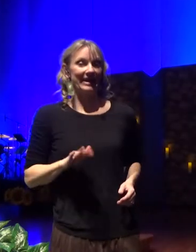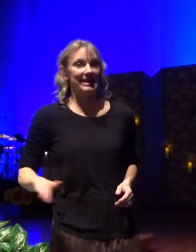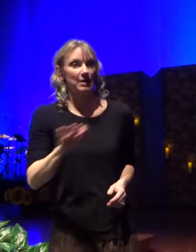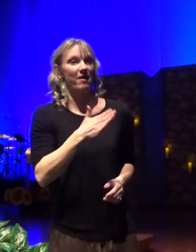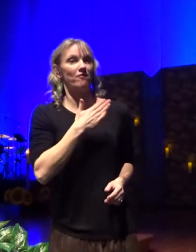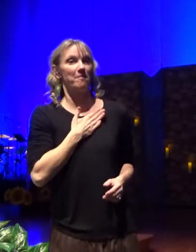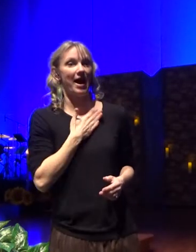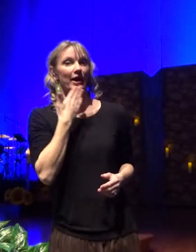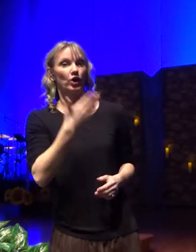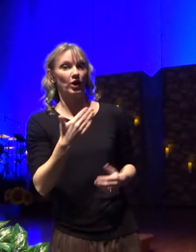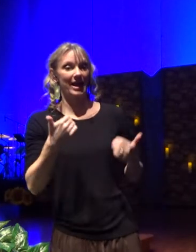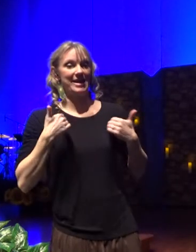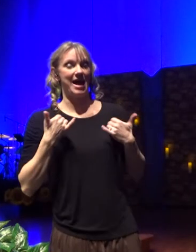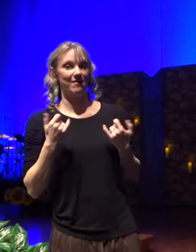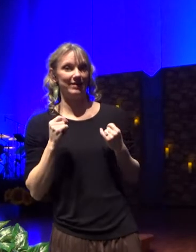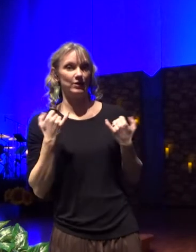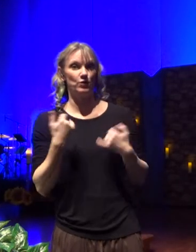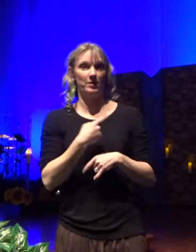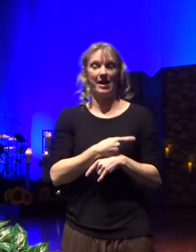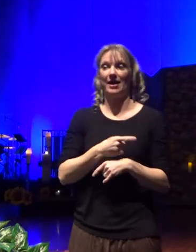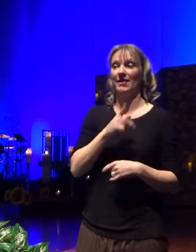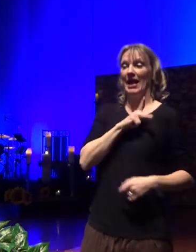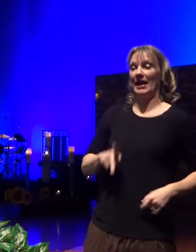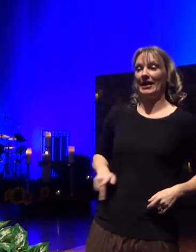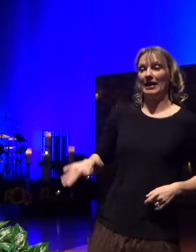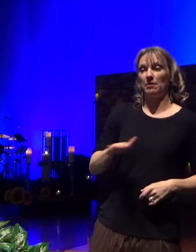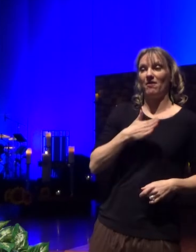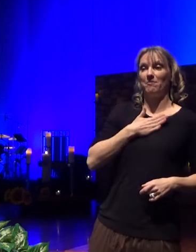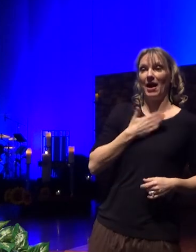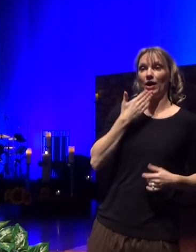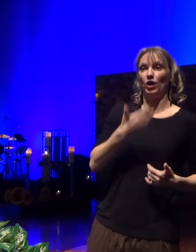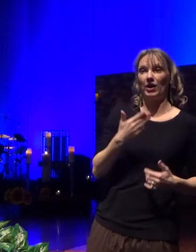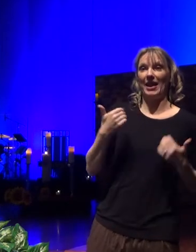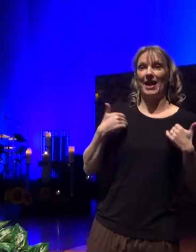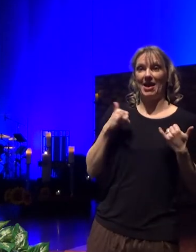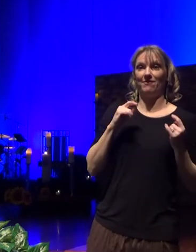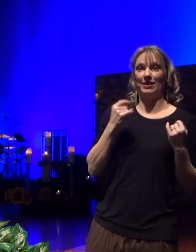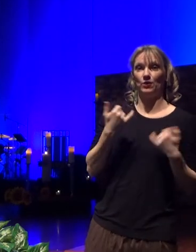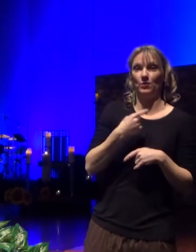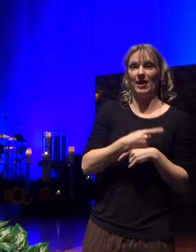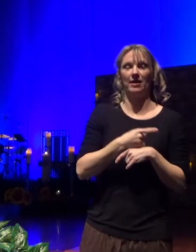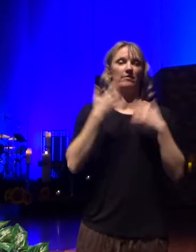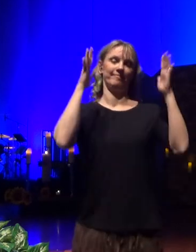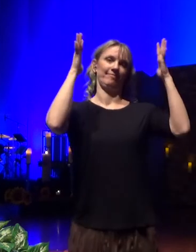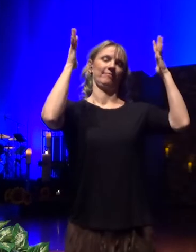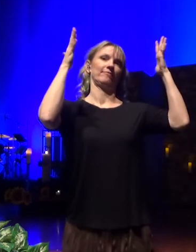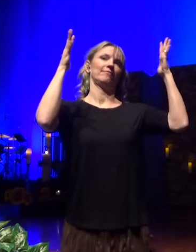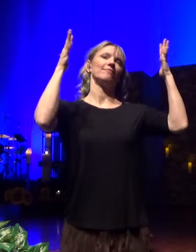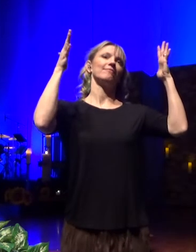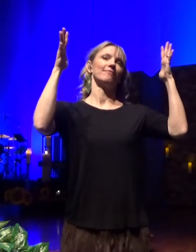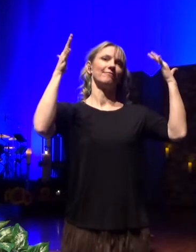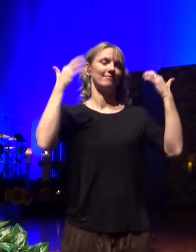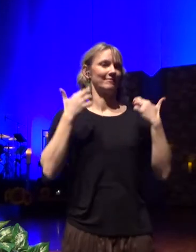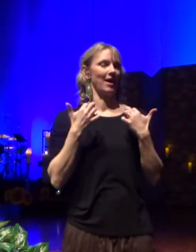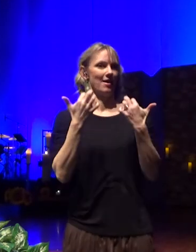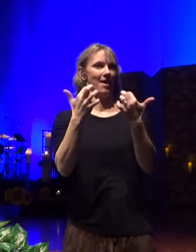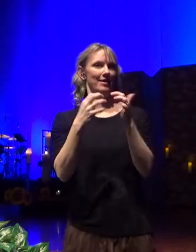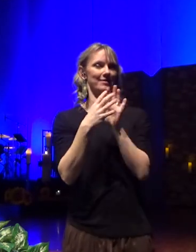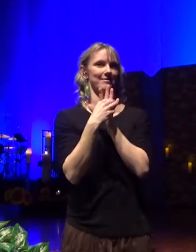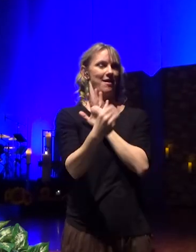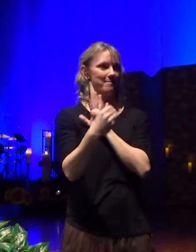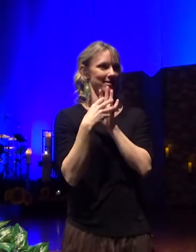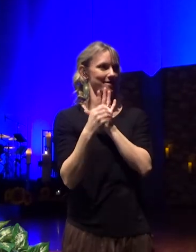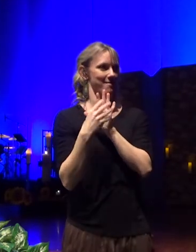the kingdom of my good and possess it today. The kingdom of my good and possess it today. Give yourselves a round of applause. Good job with